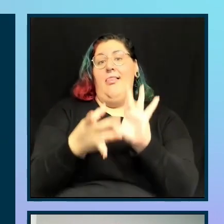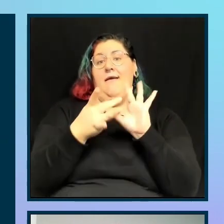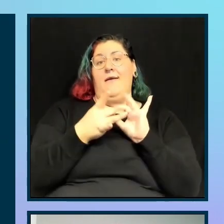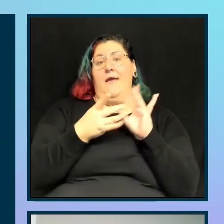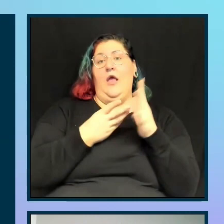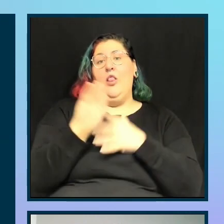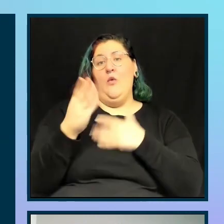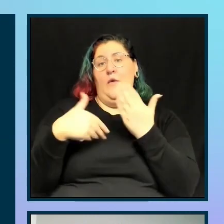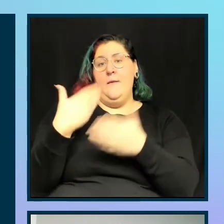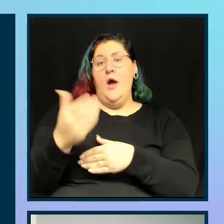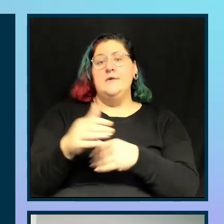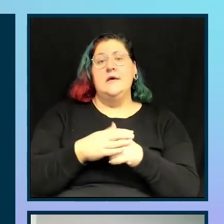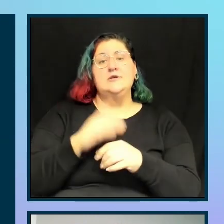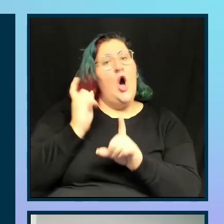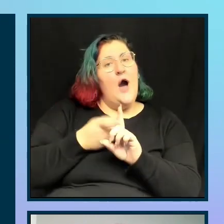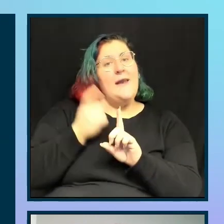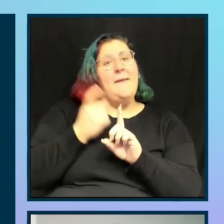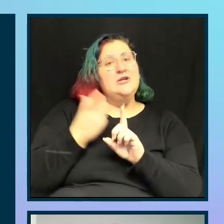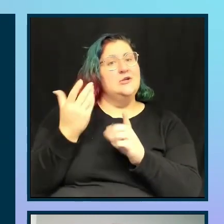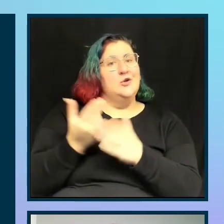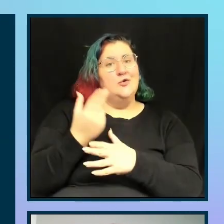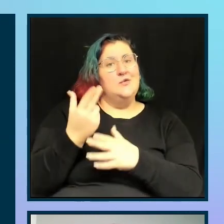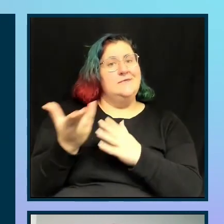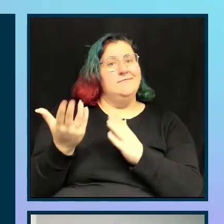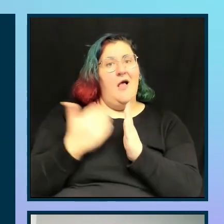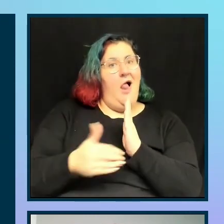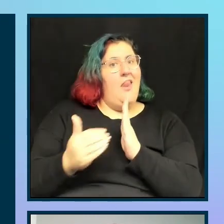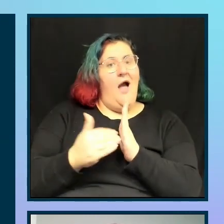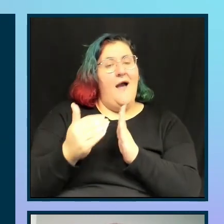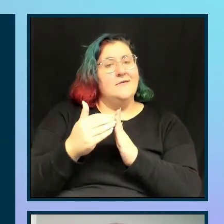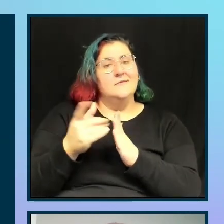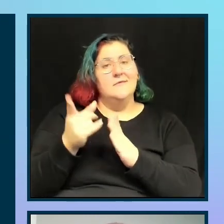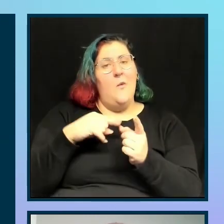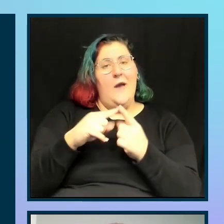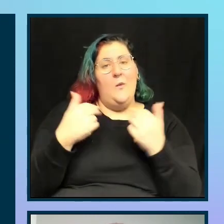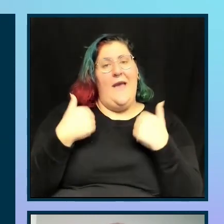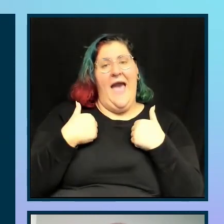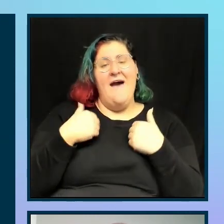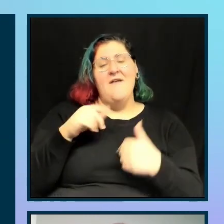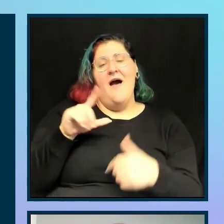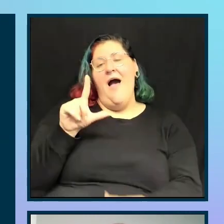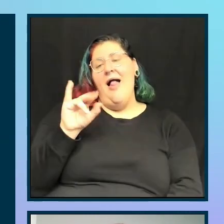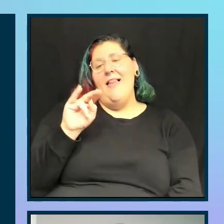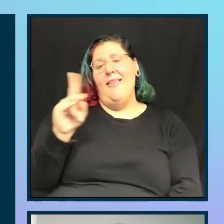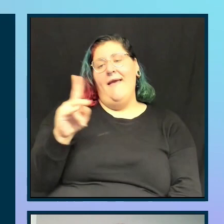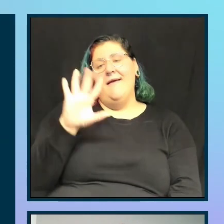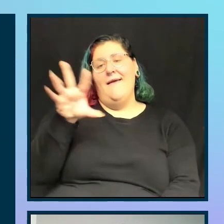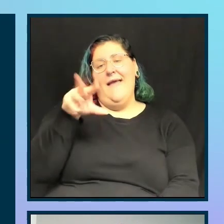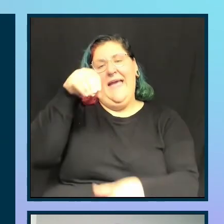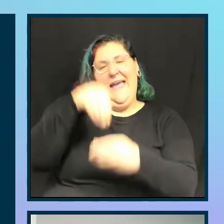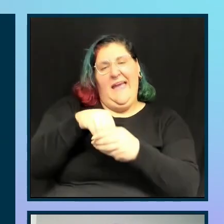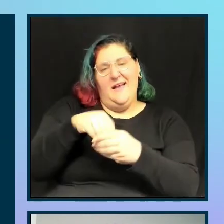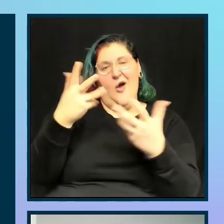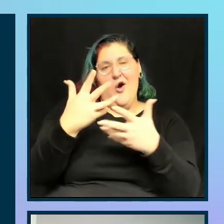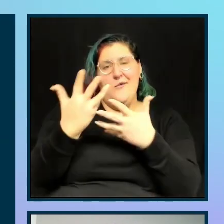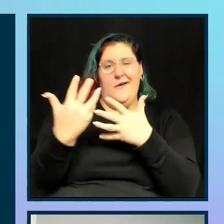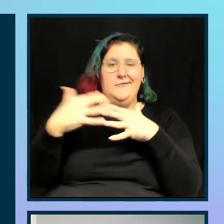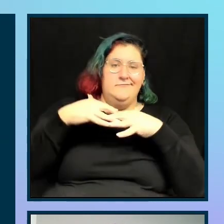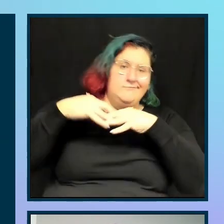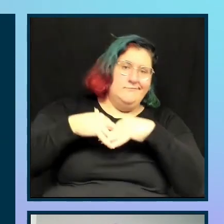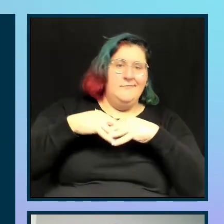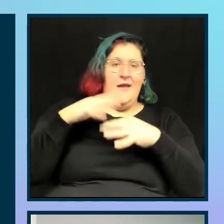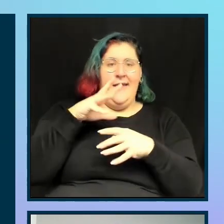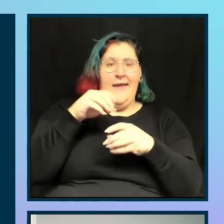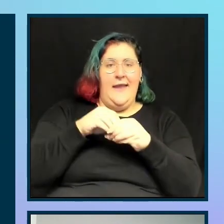show you some examples in the next slide, where we embed linking and we carry that through for the end products. And we have to make sure